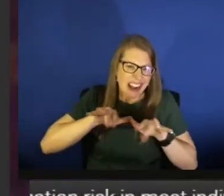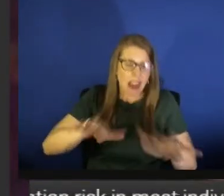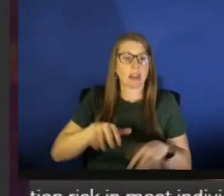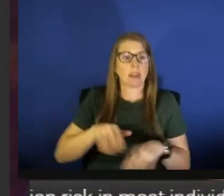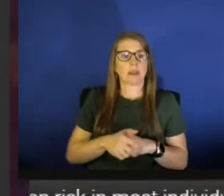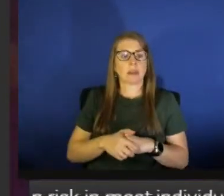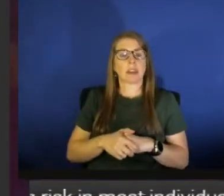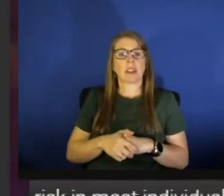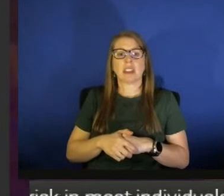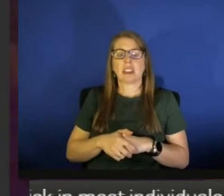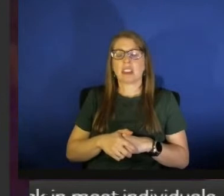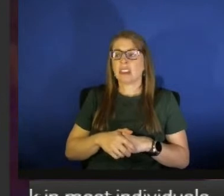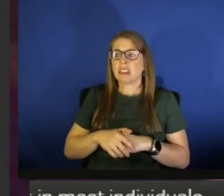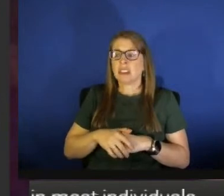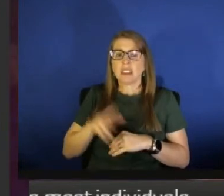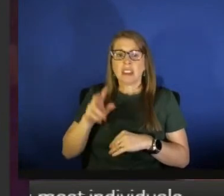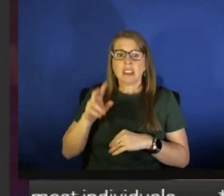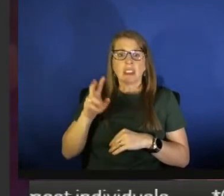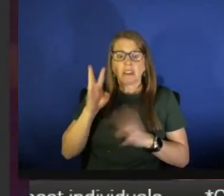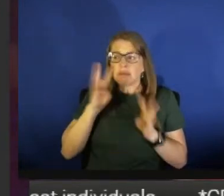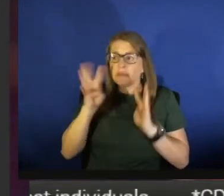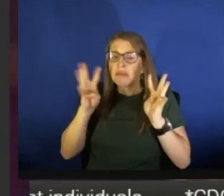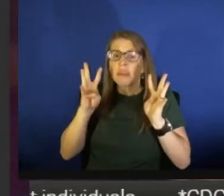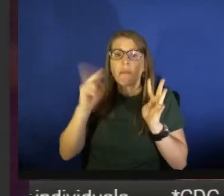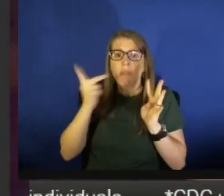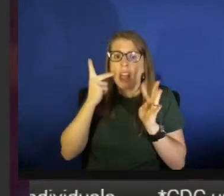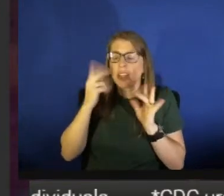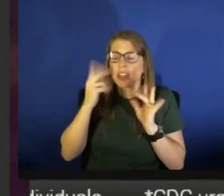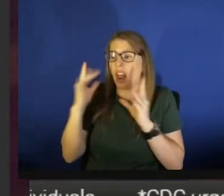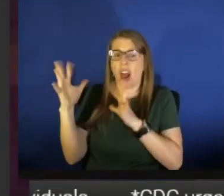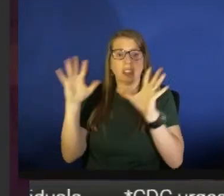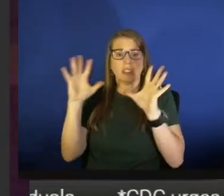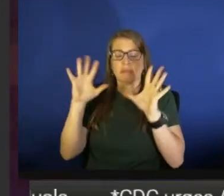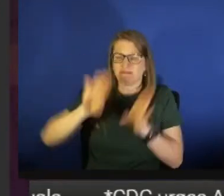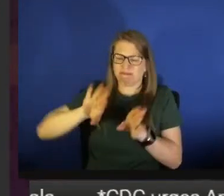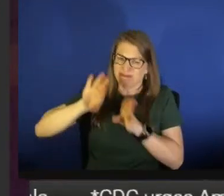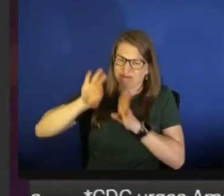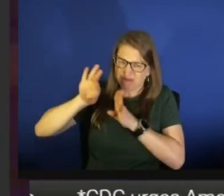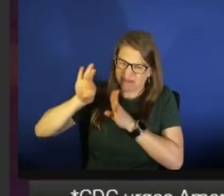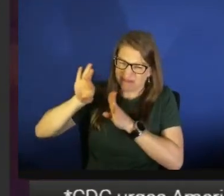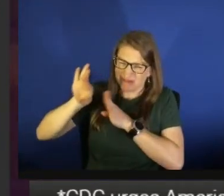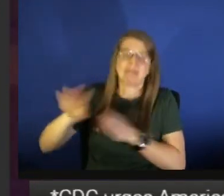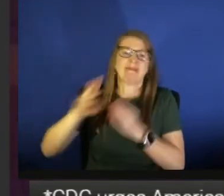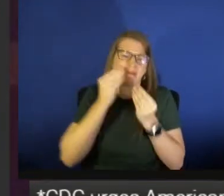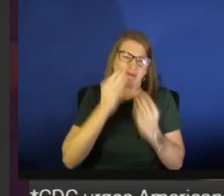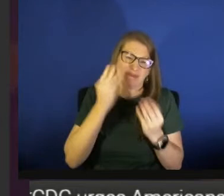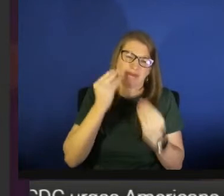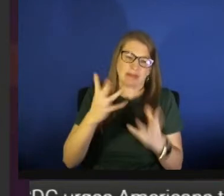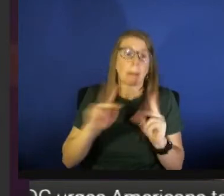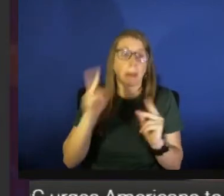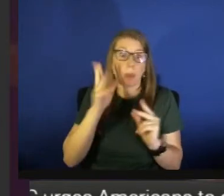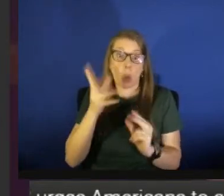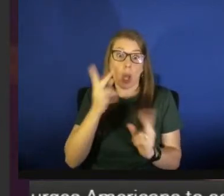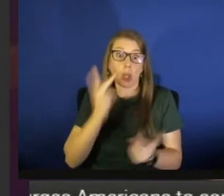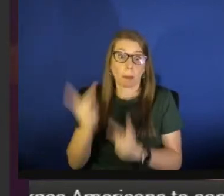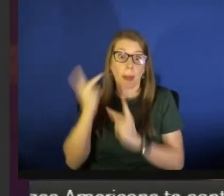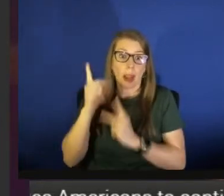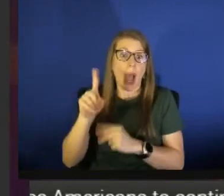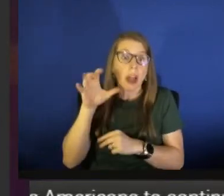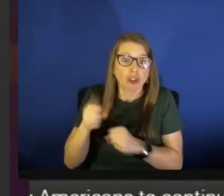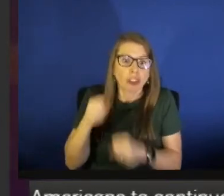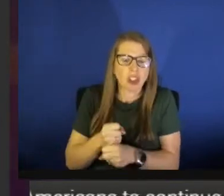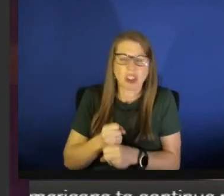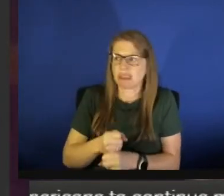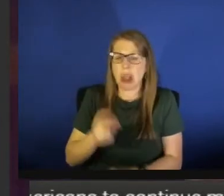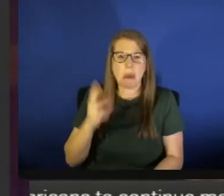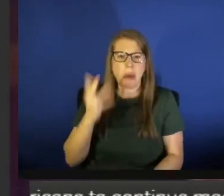the noise and the politics that entered the arena, that is still just astounding. And I think people will look back in 100 years and say, what the heck